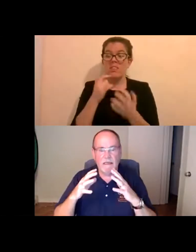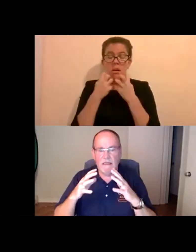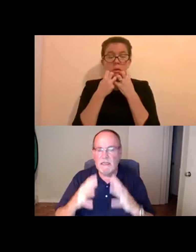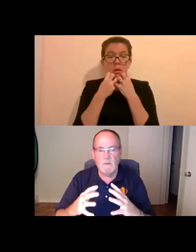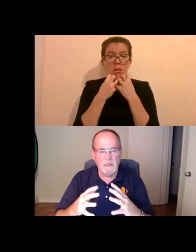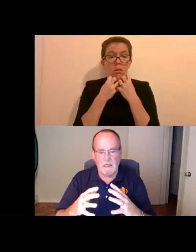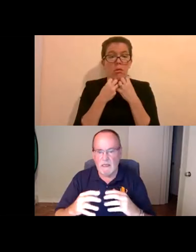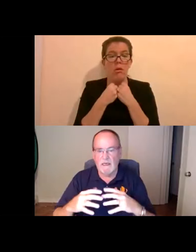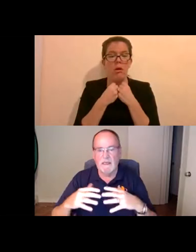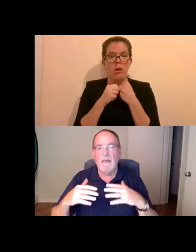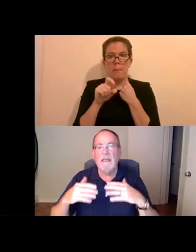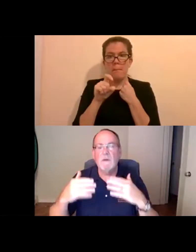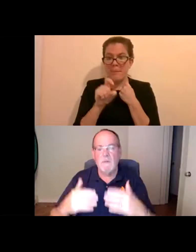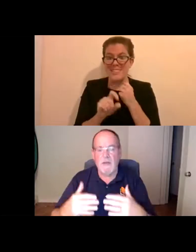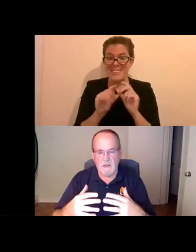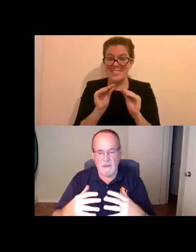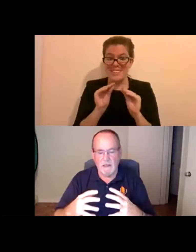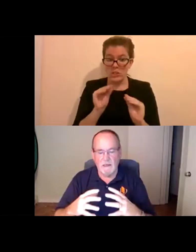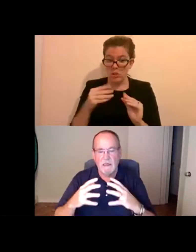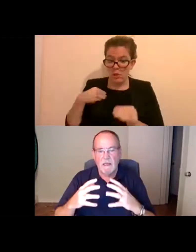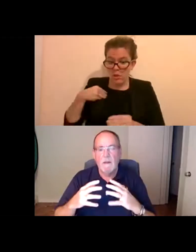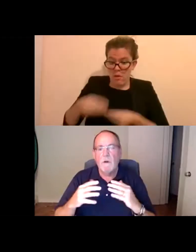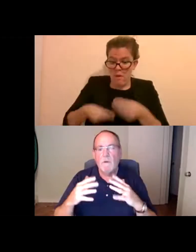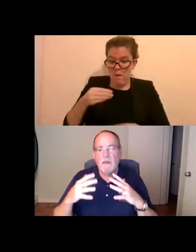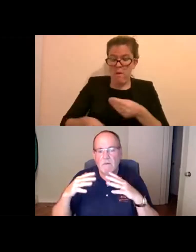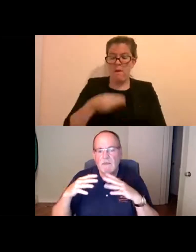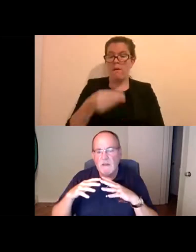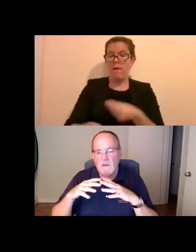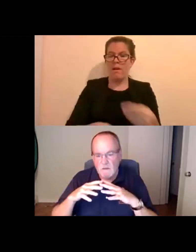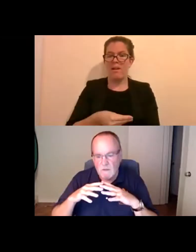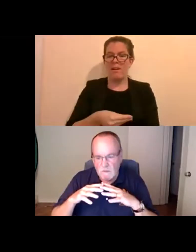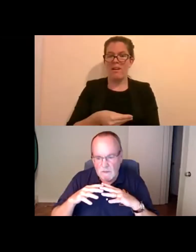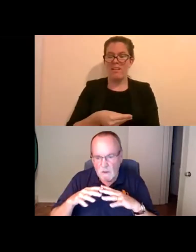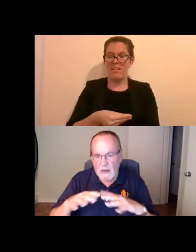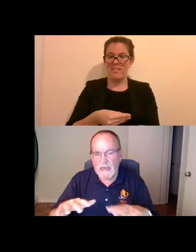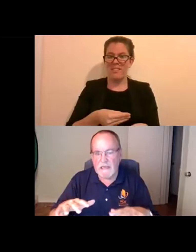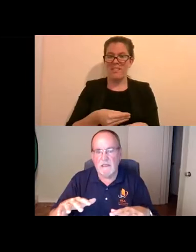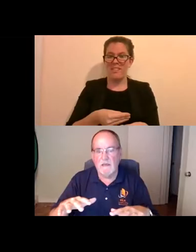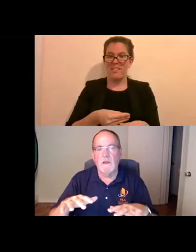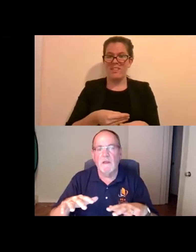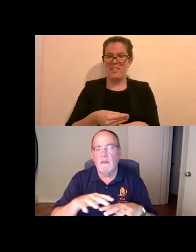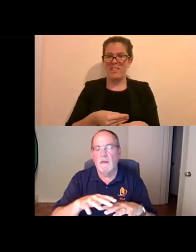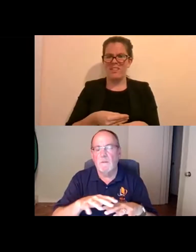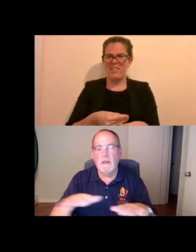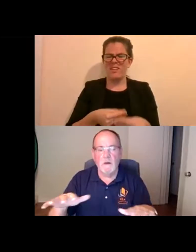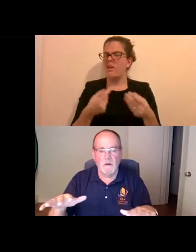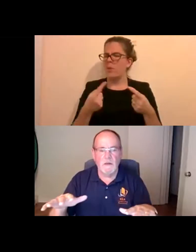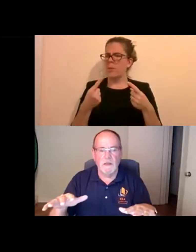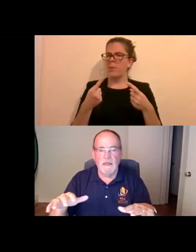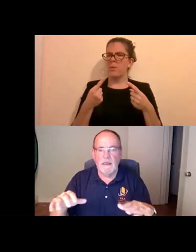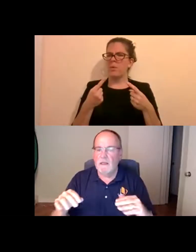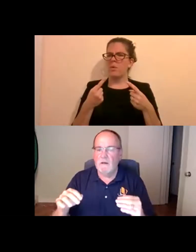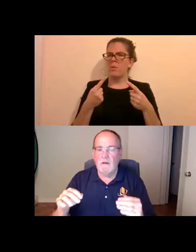they need to be taught and they need to be passed on. But when it comes down to interacting with